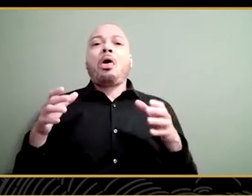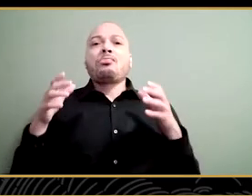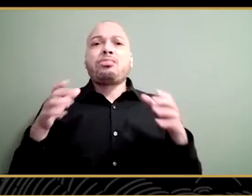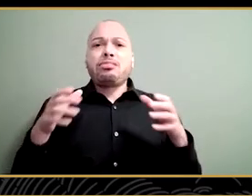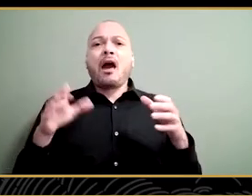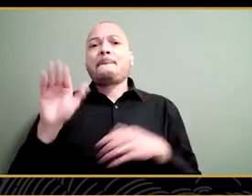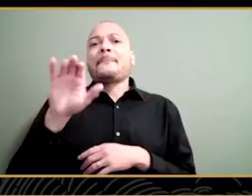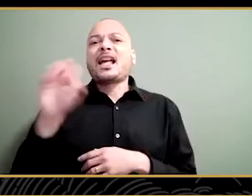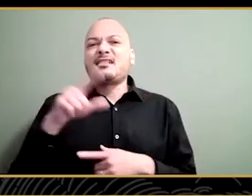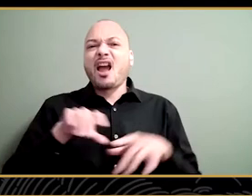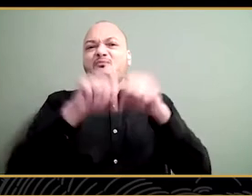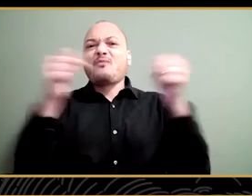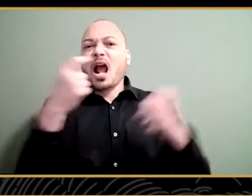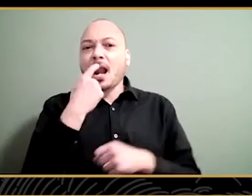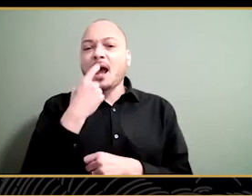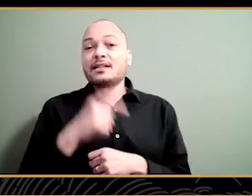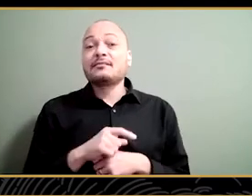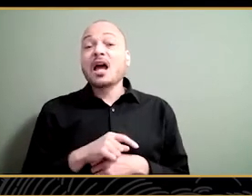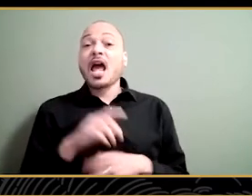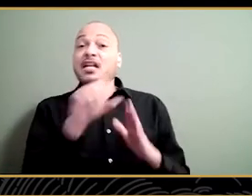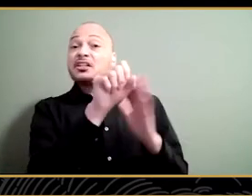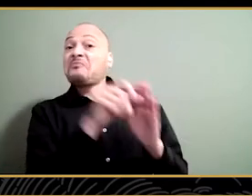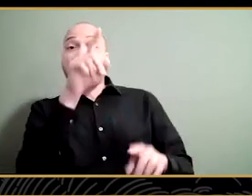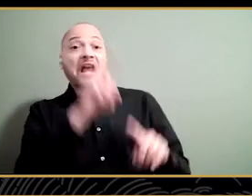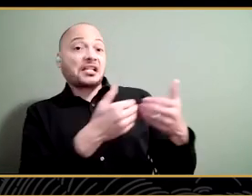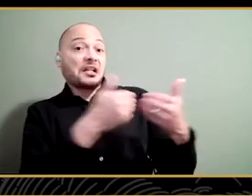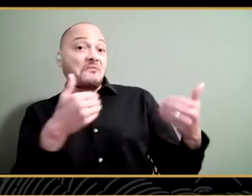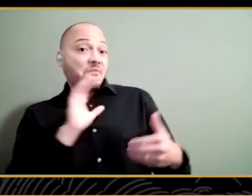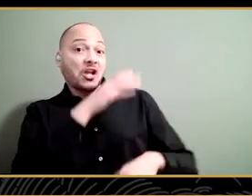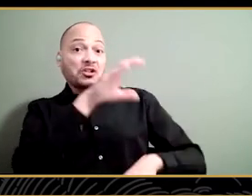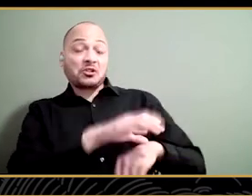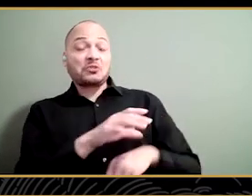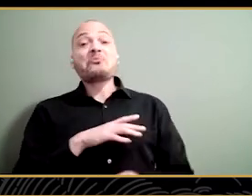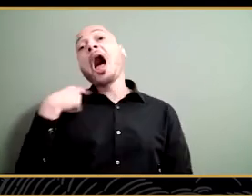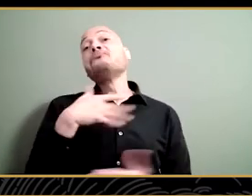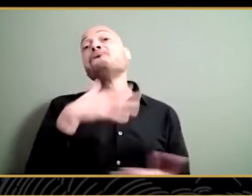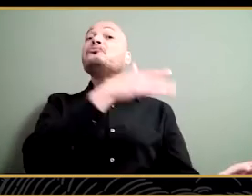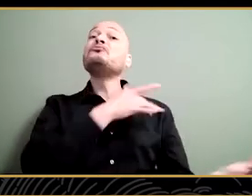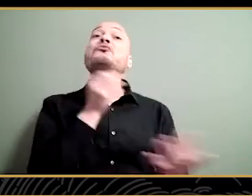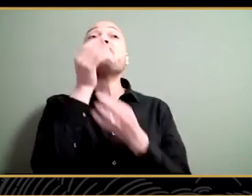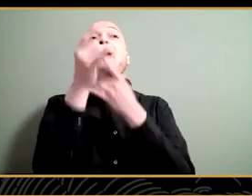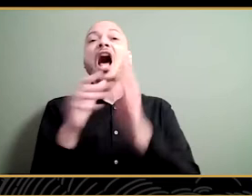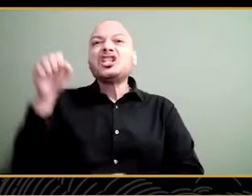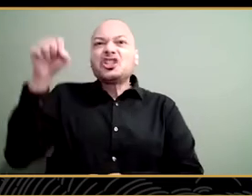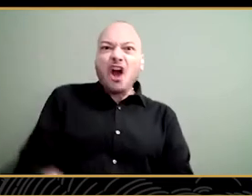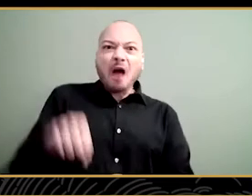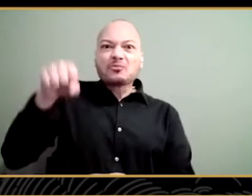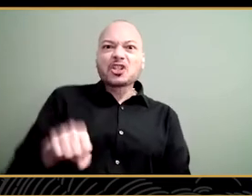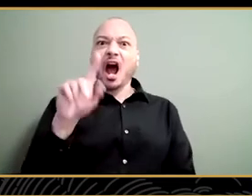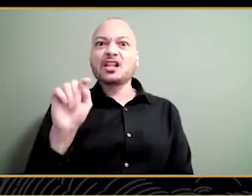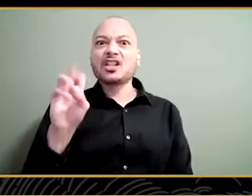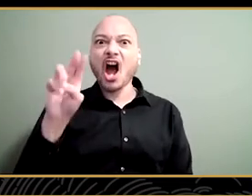has trouble separating from our church. So I sing stomp. Chew a piece of Christ's flesh. Drink his blood with a slice of